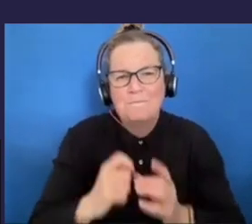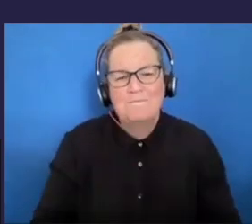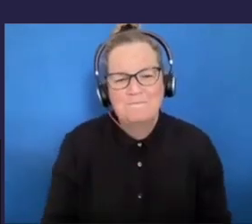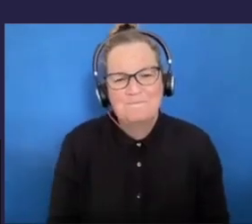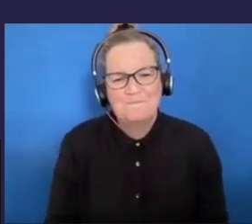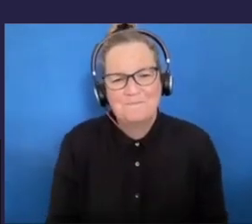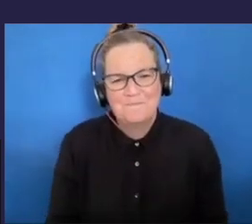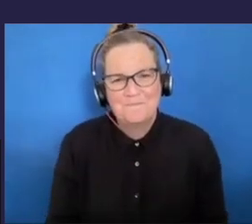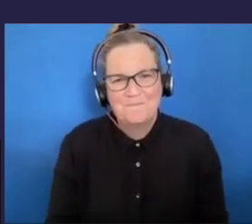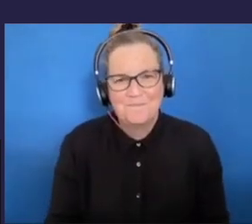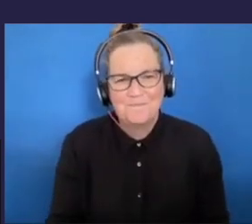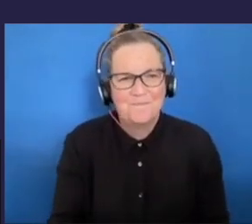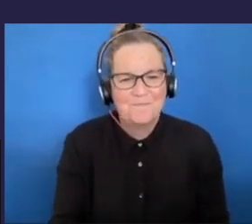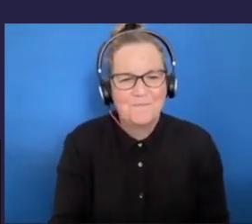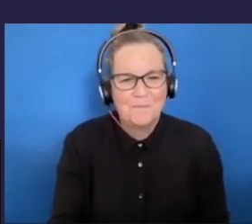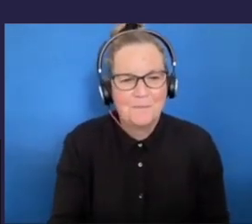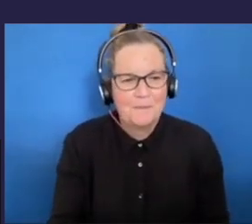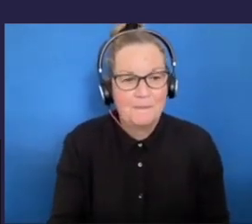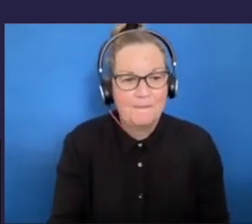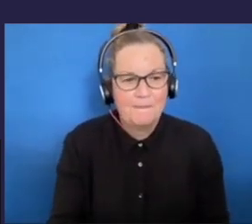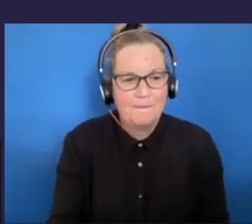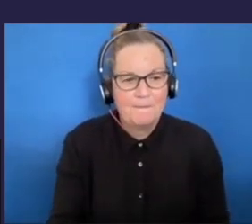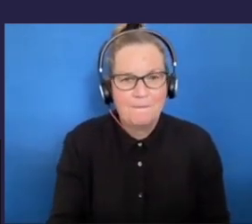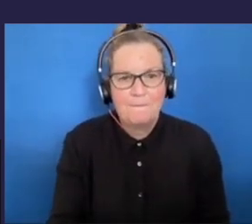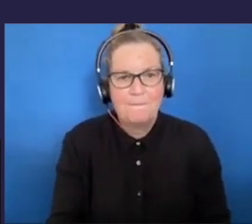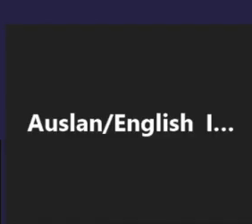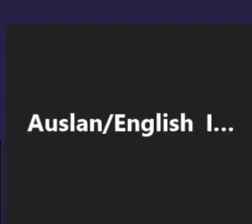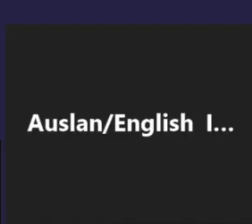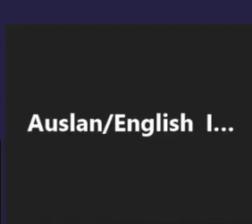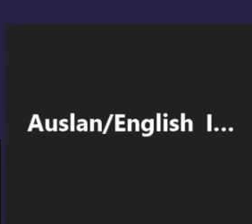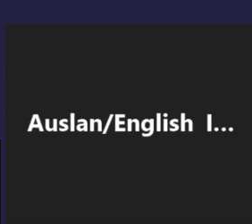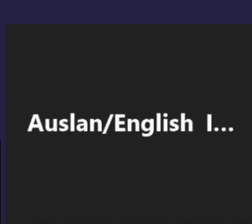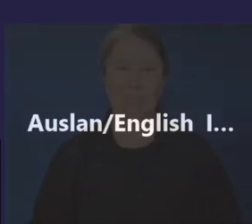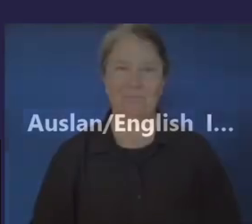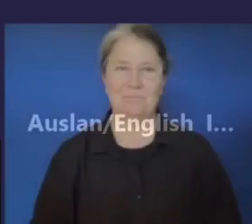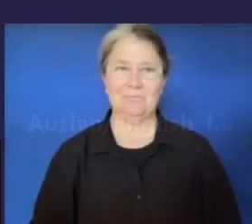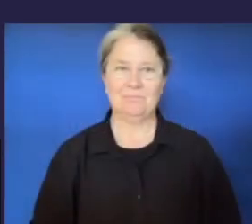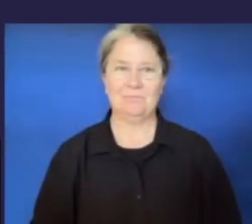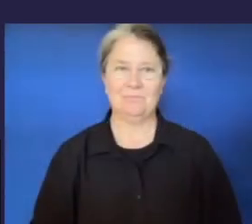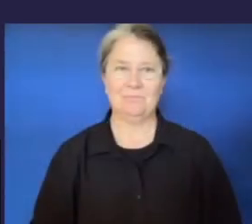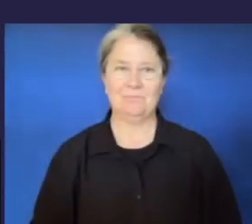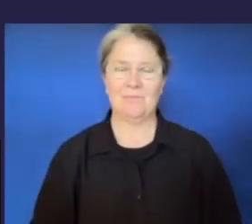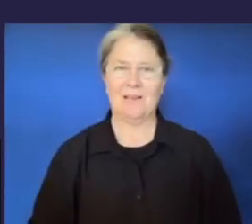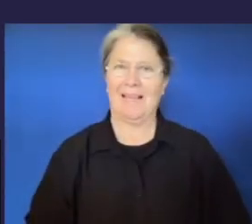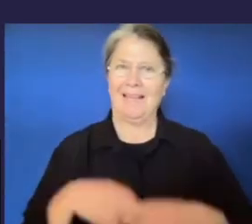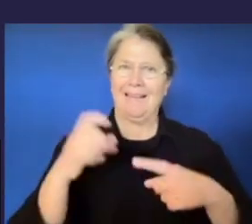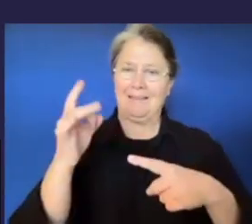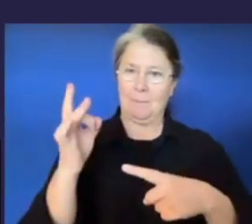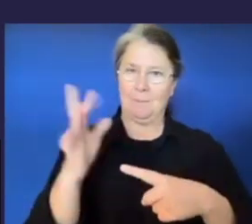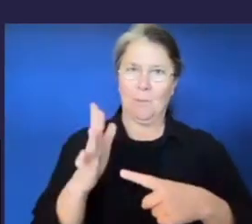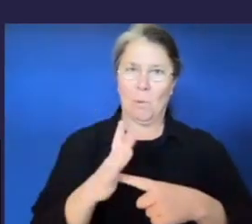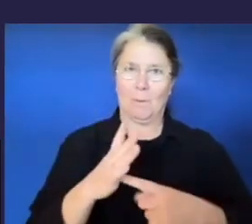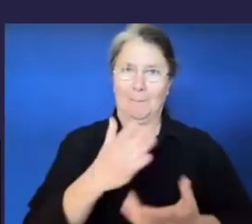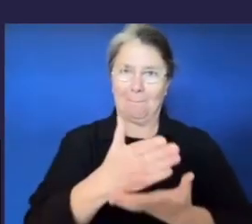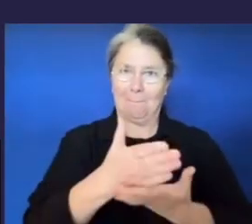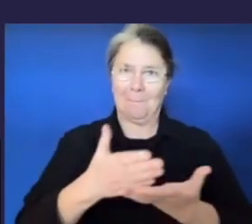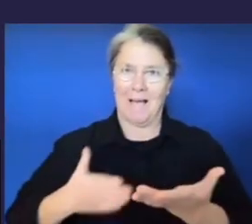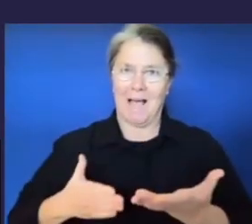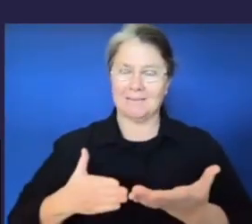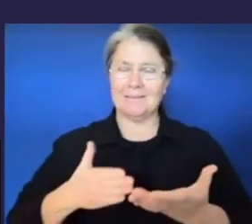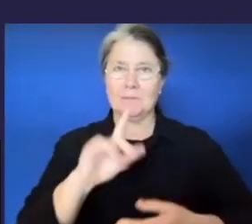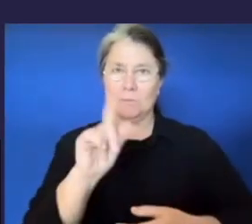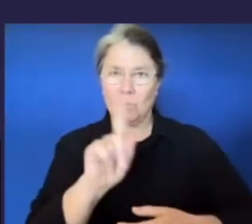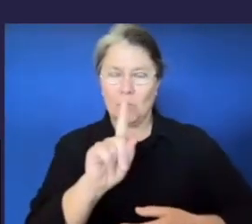A key part of implementing natural supports relates to being able to analyze the social cultures of a workplace. Over time,